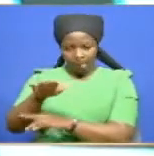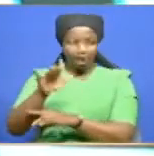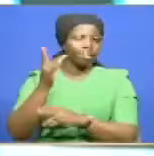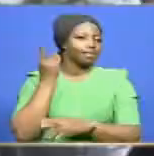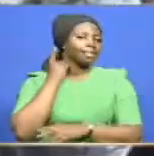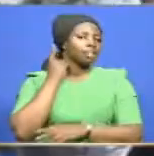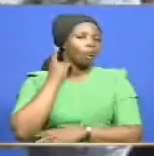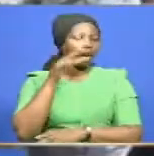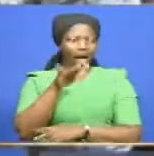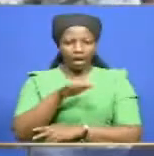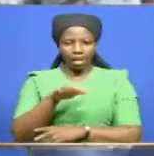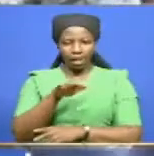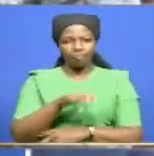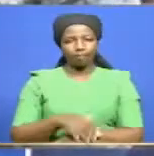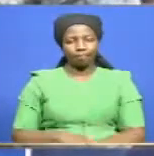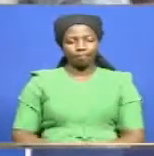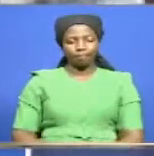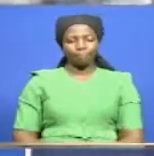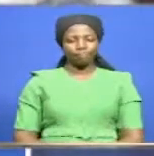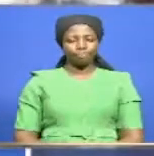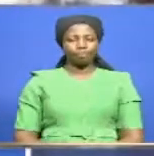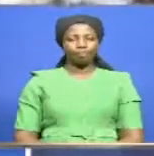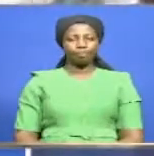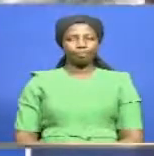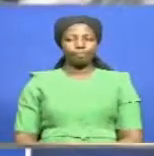Dandora areas.